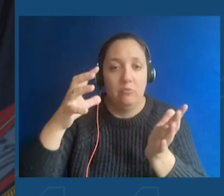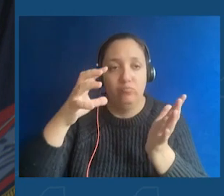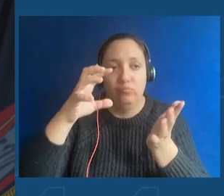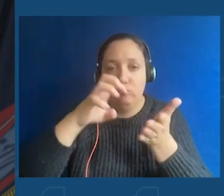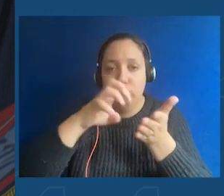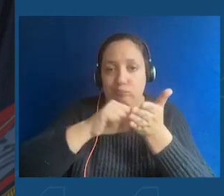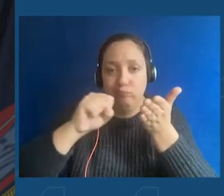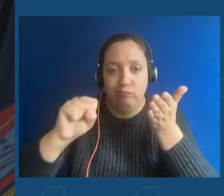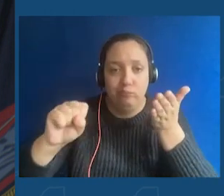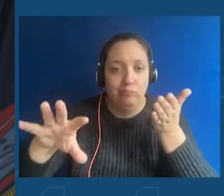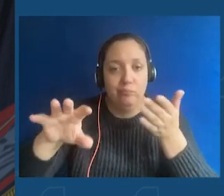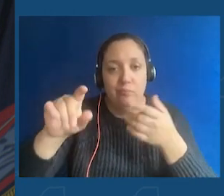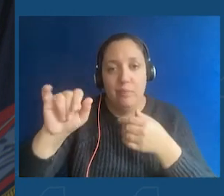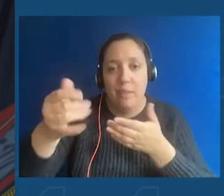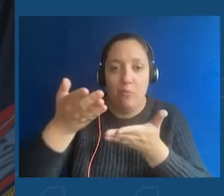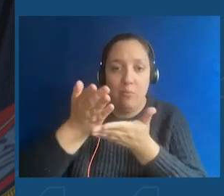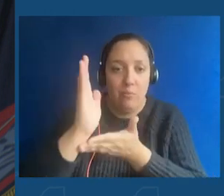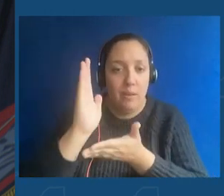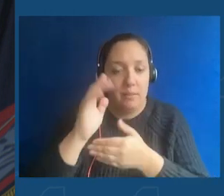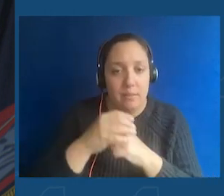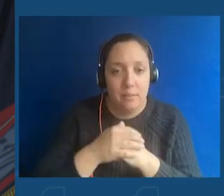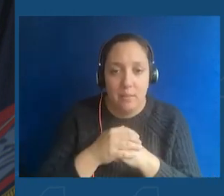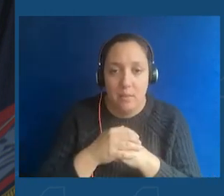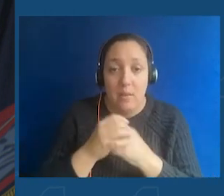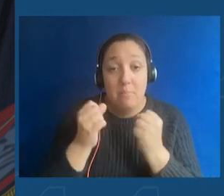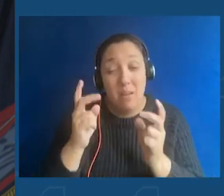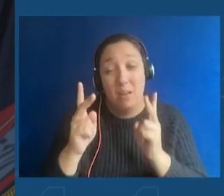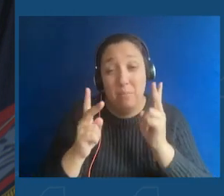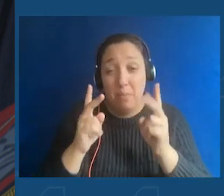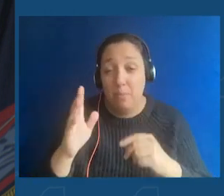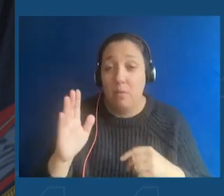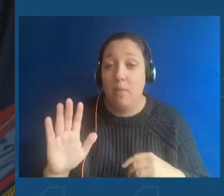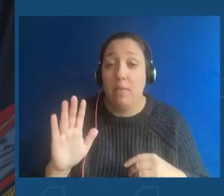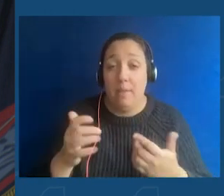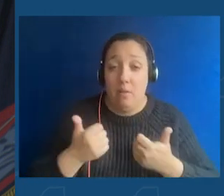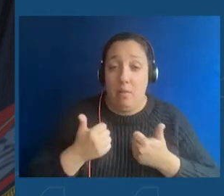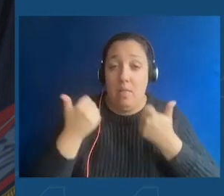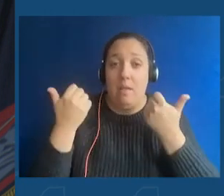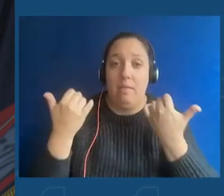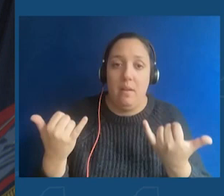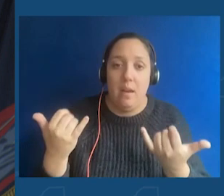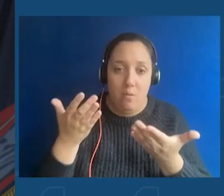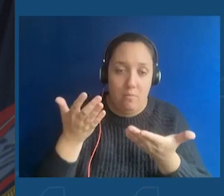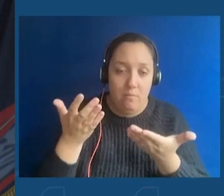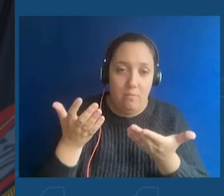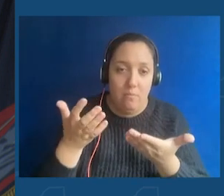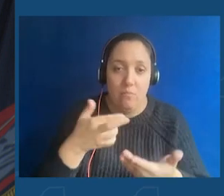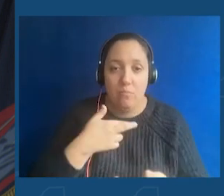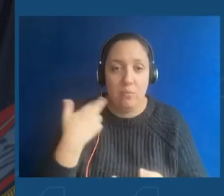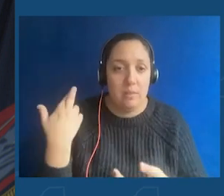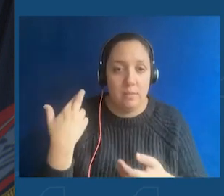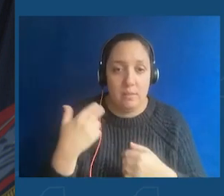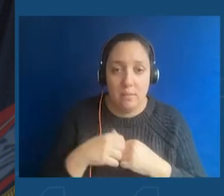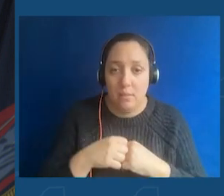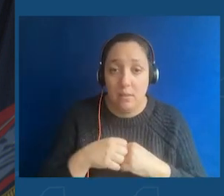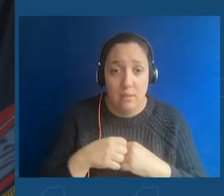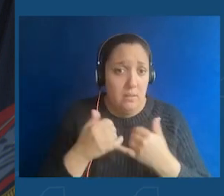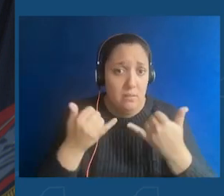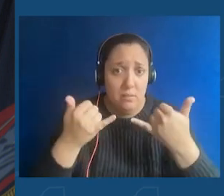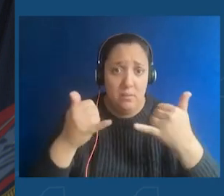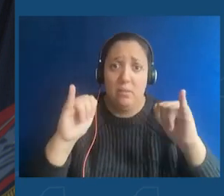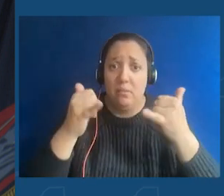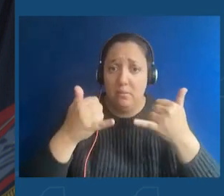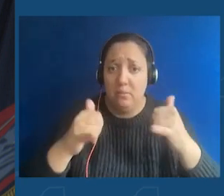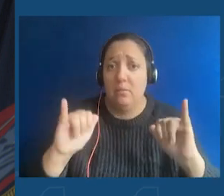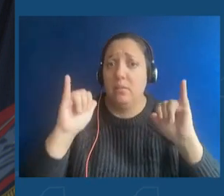risk. But little did we know, that was just the beginning. They weren't done yet. Just a few weeks ago,